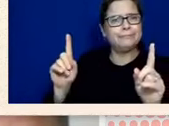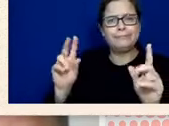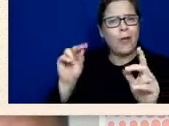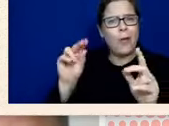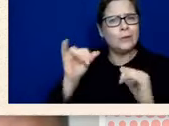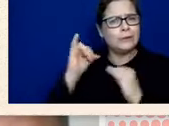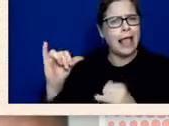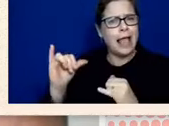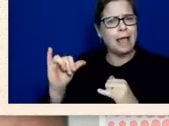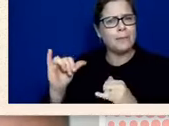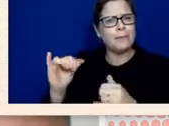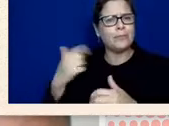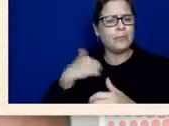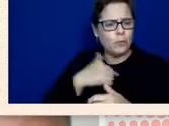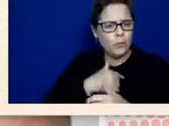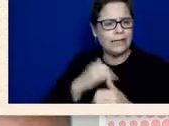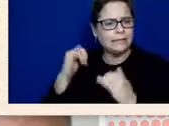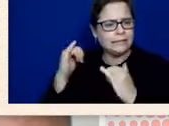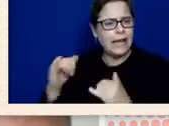going